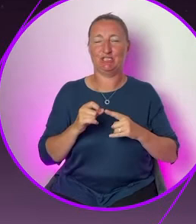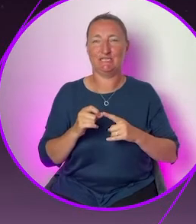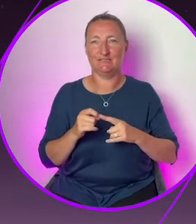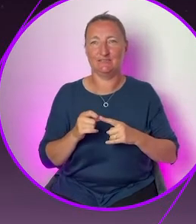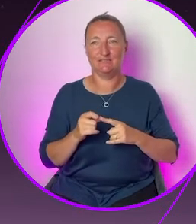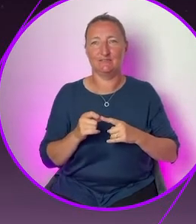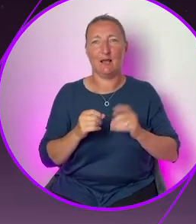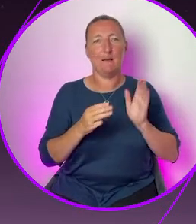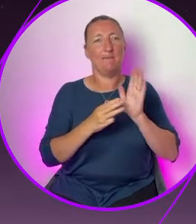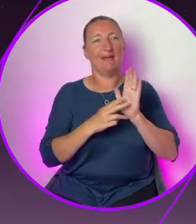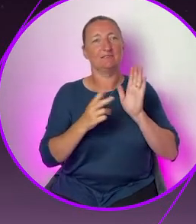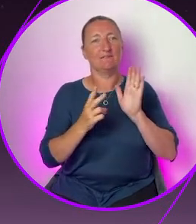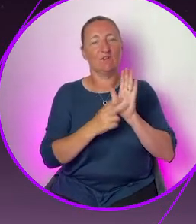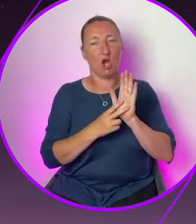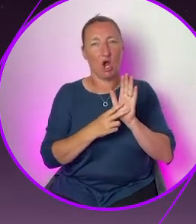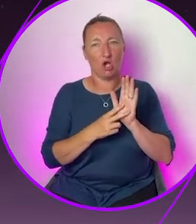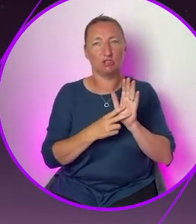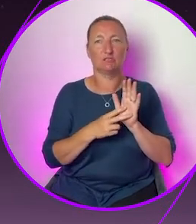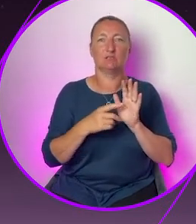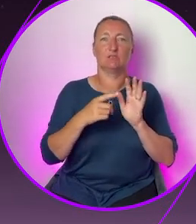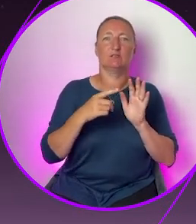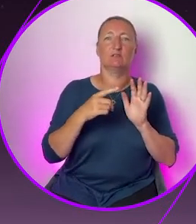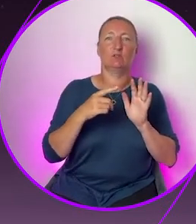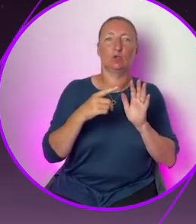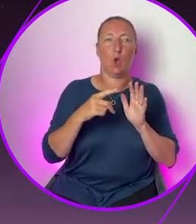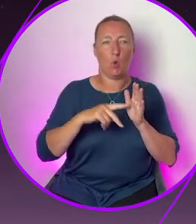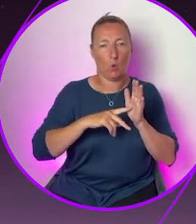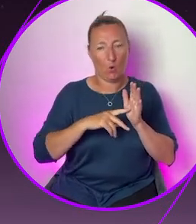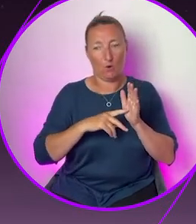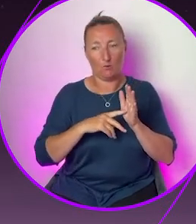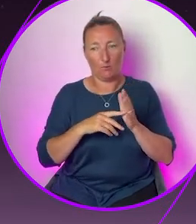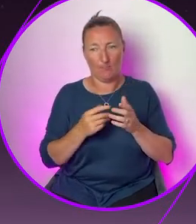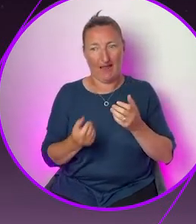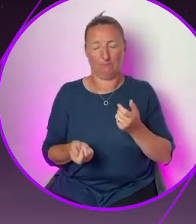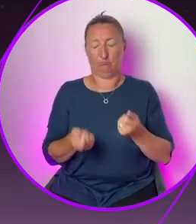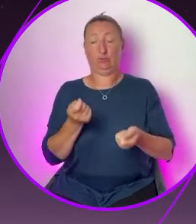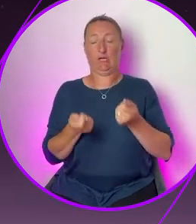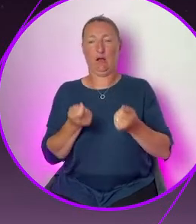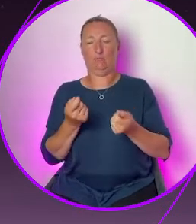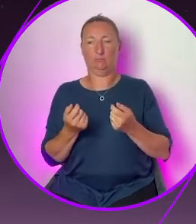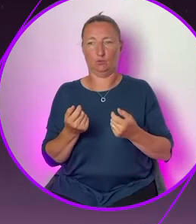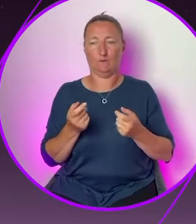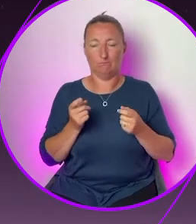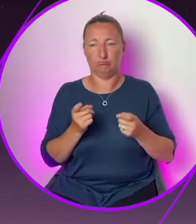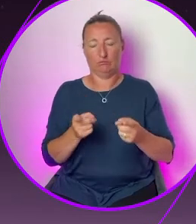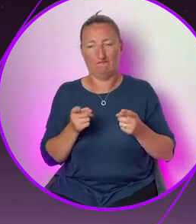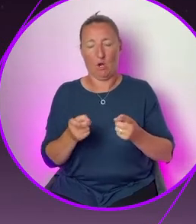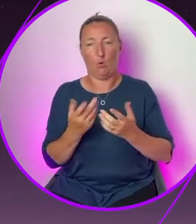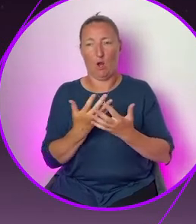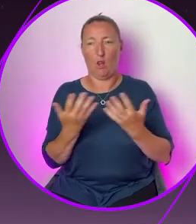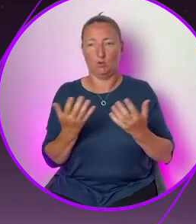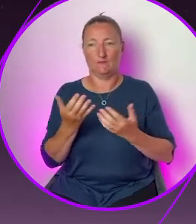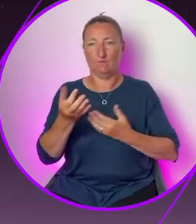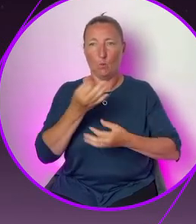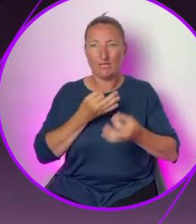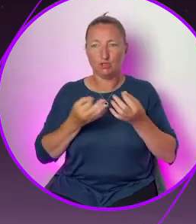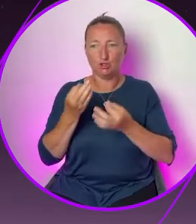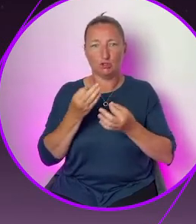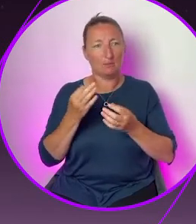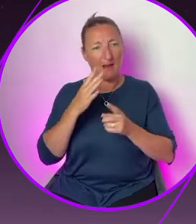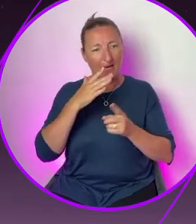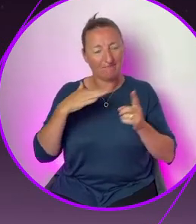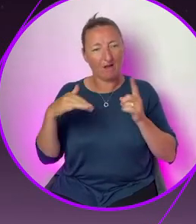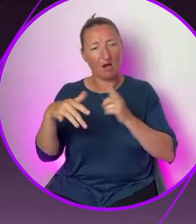metaverse. I mean, there are environmental questions around all organizational decision-making processes, right? All of them have some kind of environmental footprint.